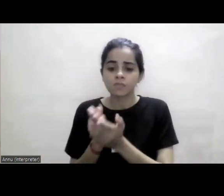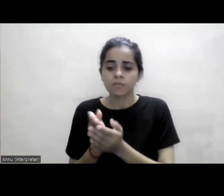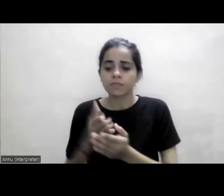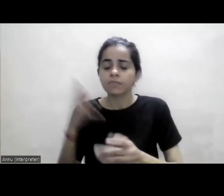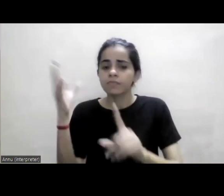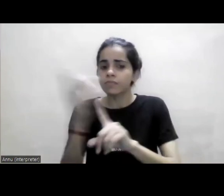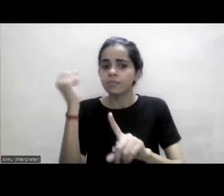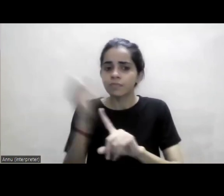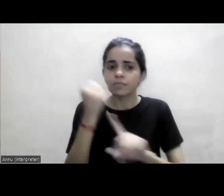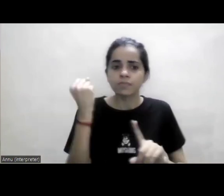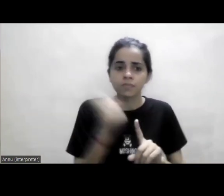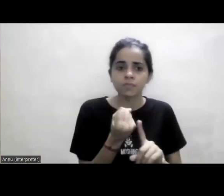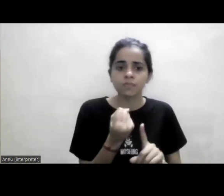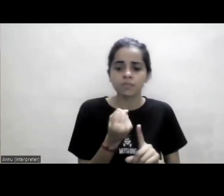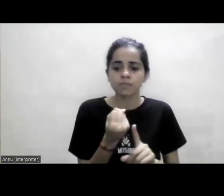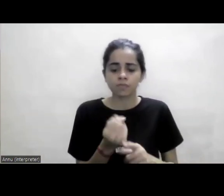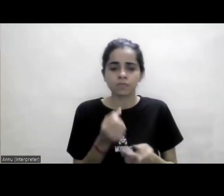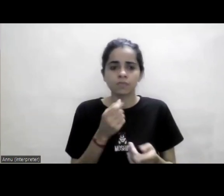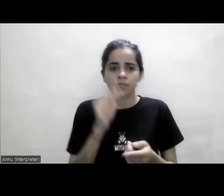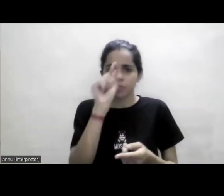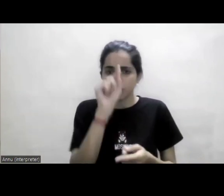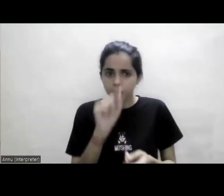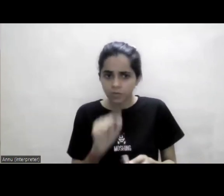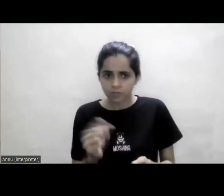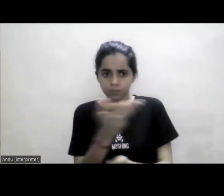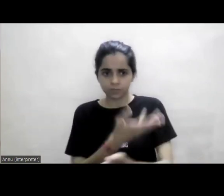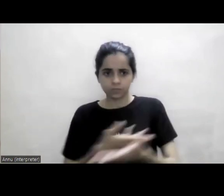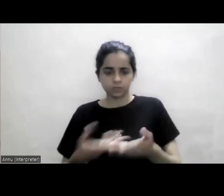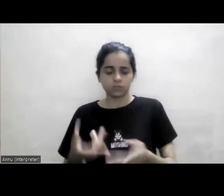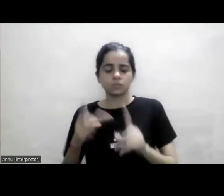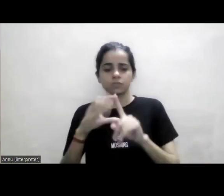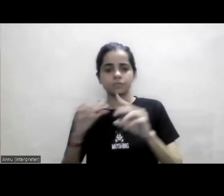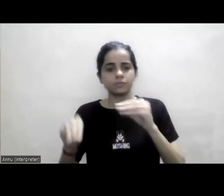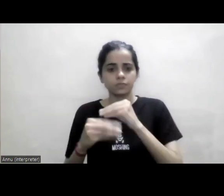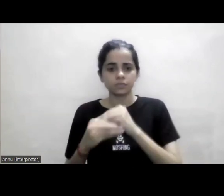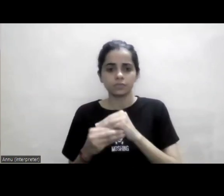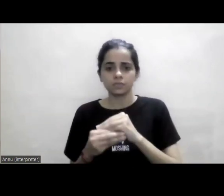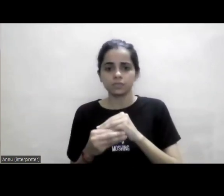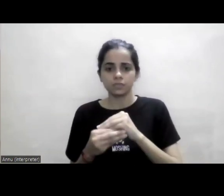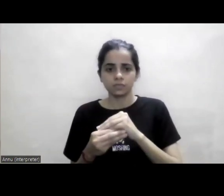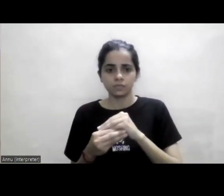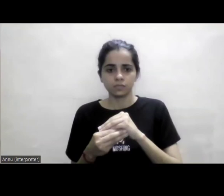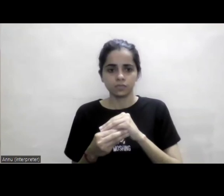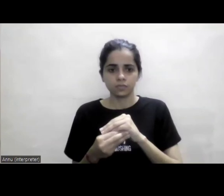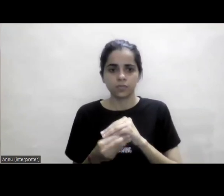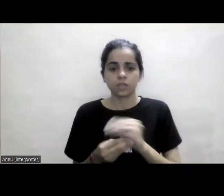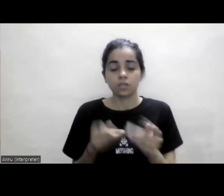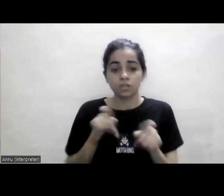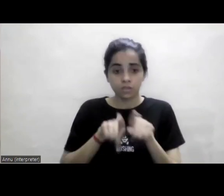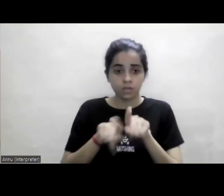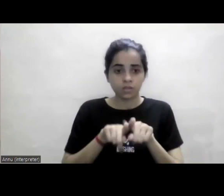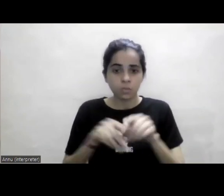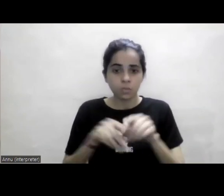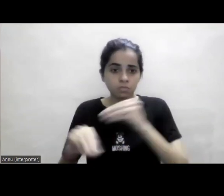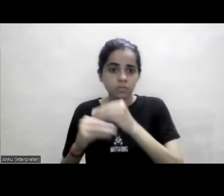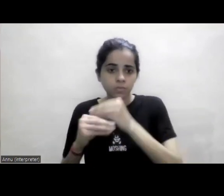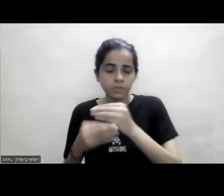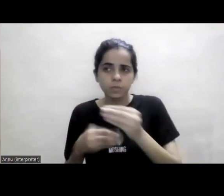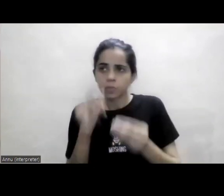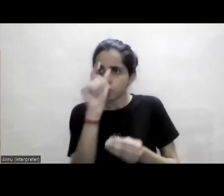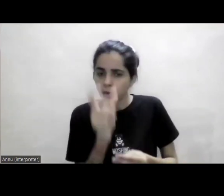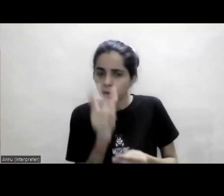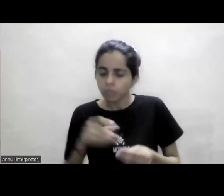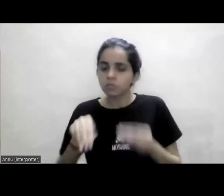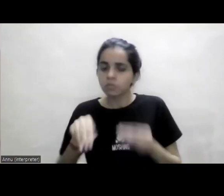much of, you know, references that one can look at. And this is a very good example that you just mentioned. And I